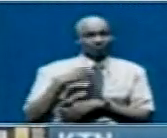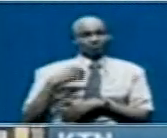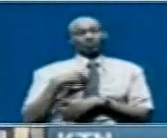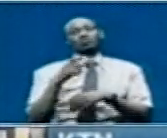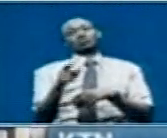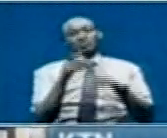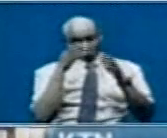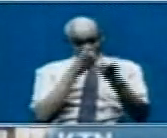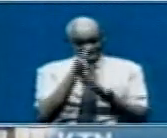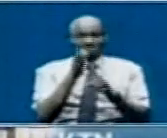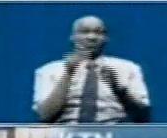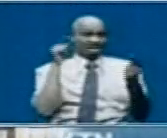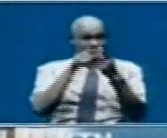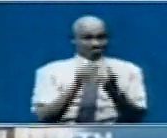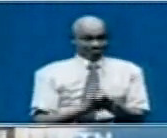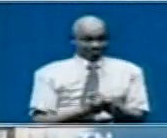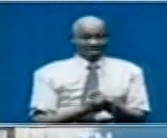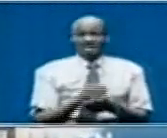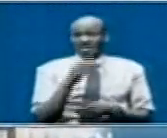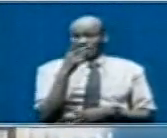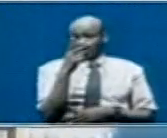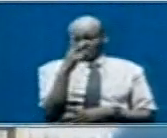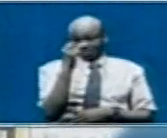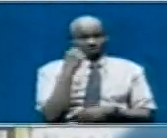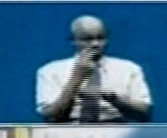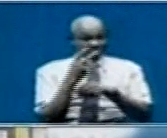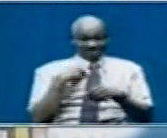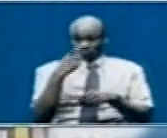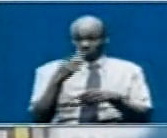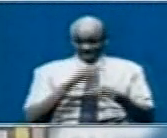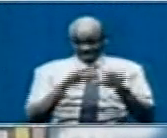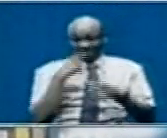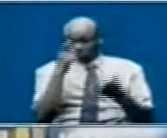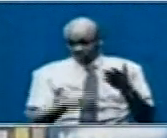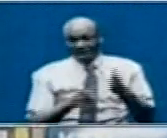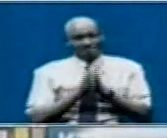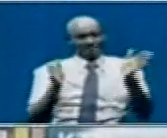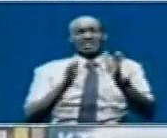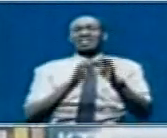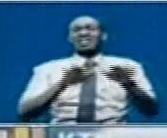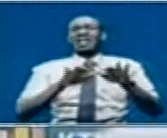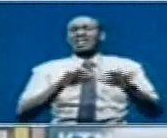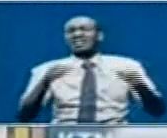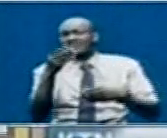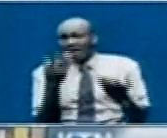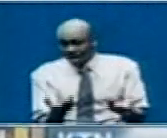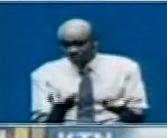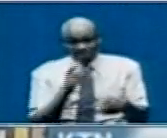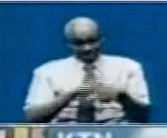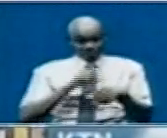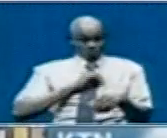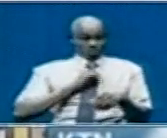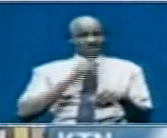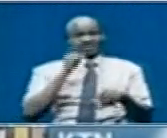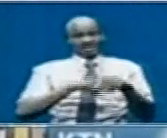were intended. The Land Act 2012 provides clear guidelines on how to dispose of public land whose leasehold has expired. The